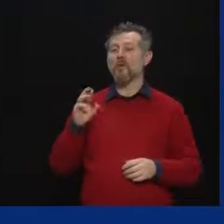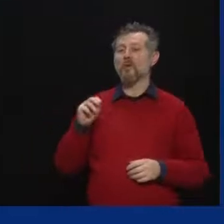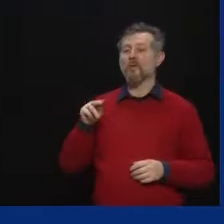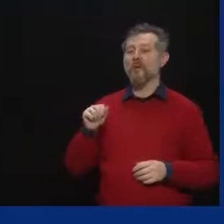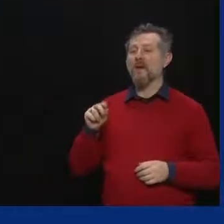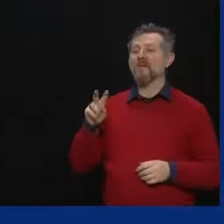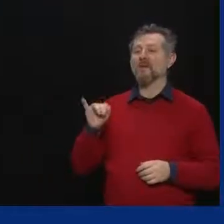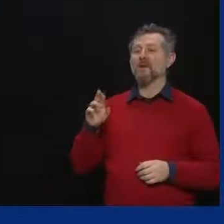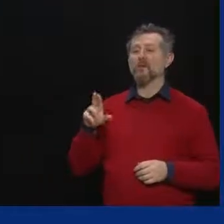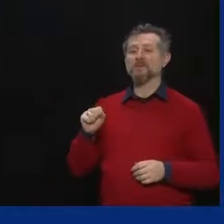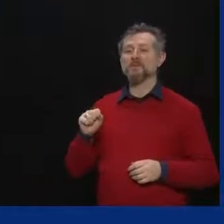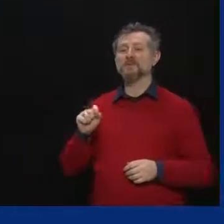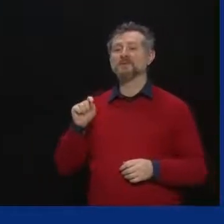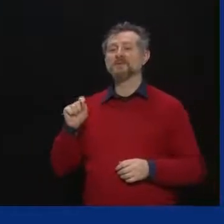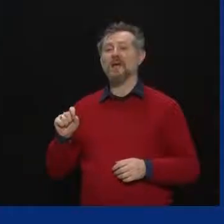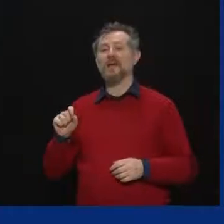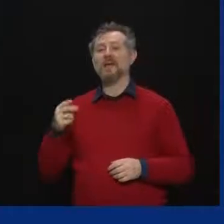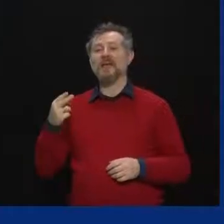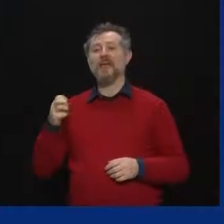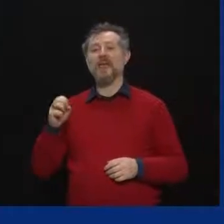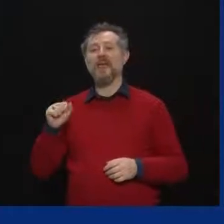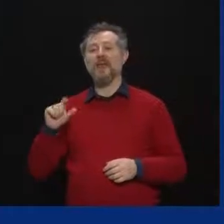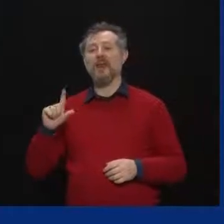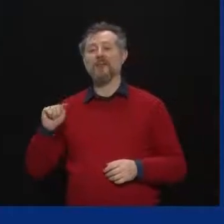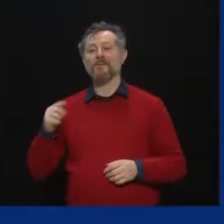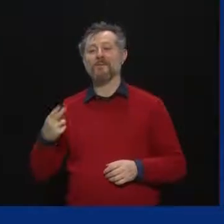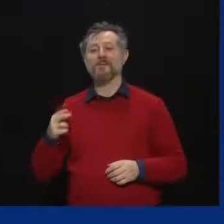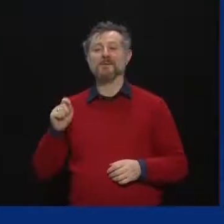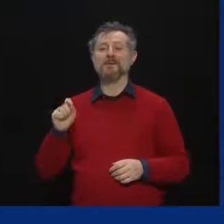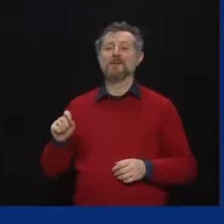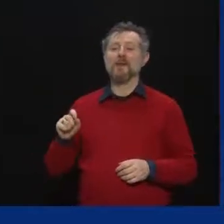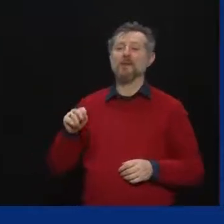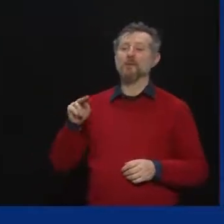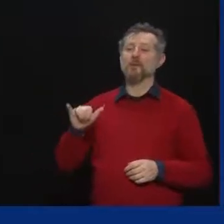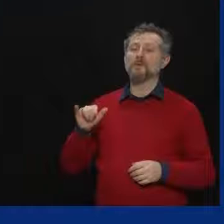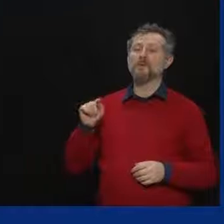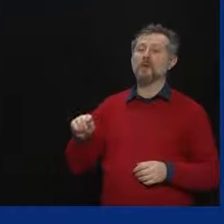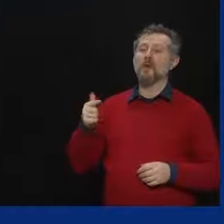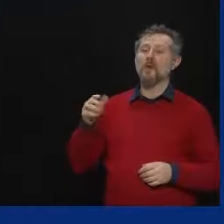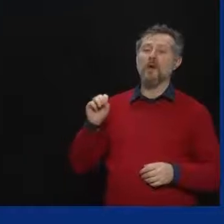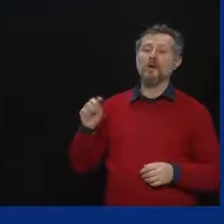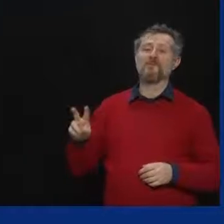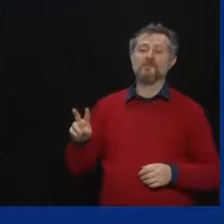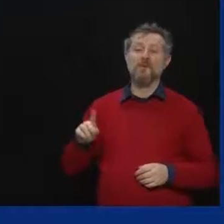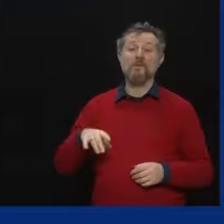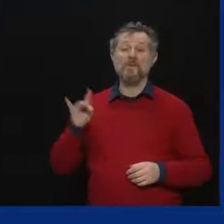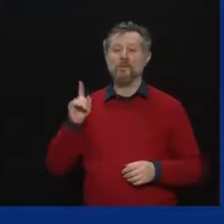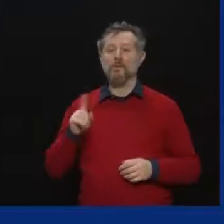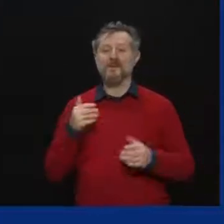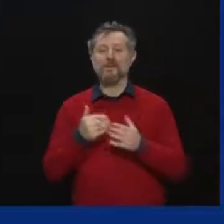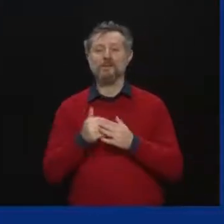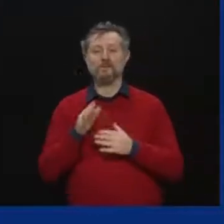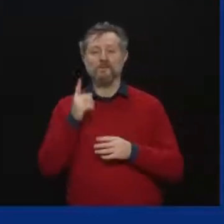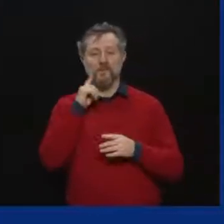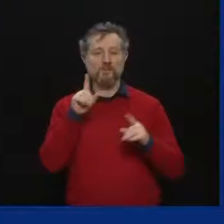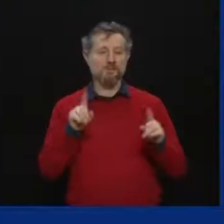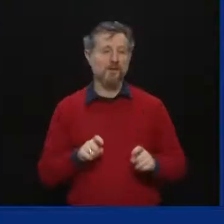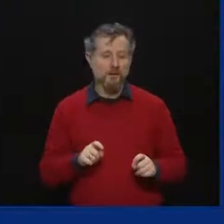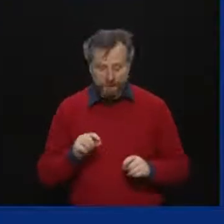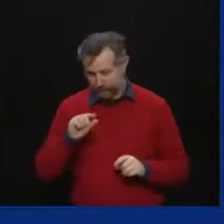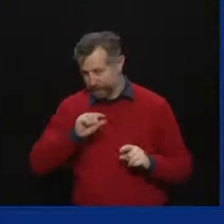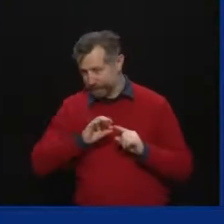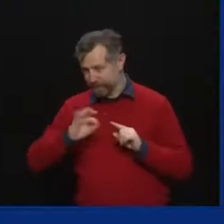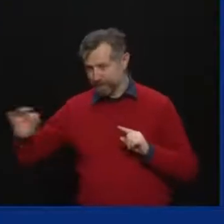coronavirus.health.ny.gov. It's over 1,800 existing sites. As Catherine said, we're ramping up further. There'll be 5